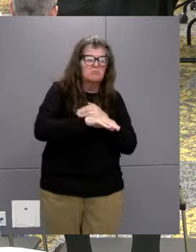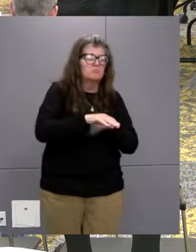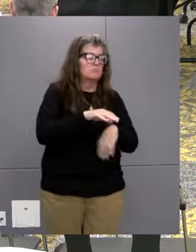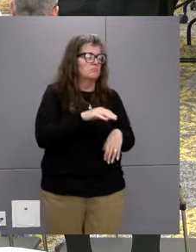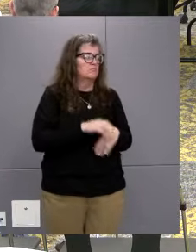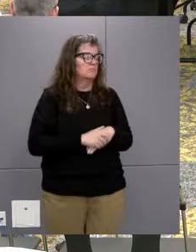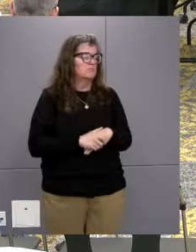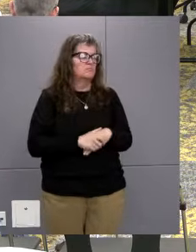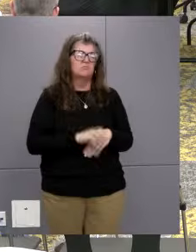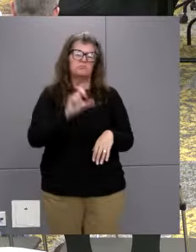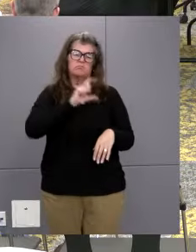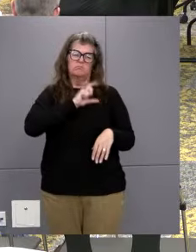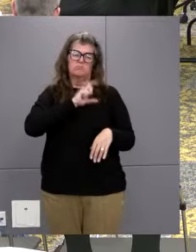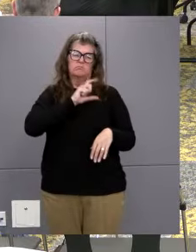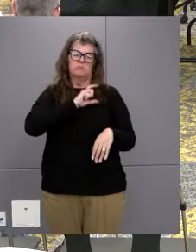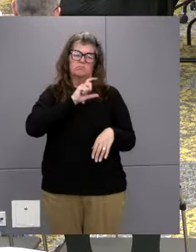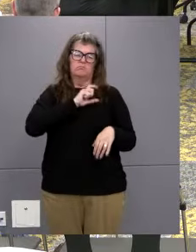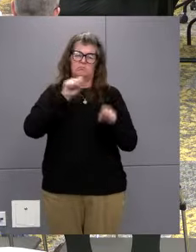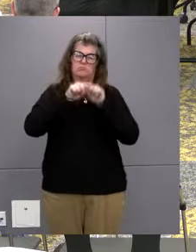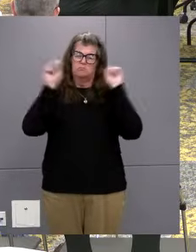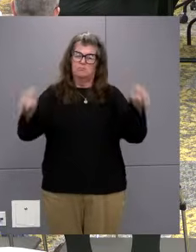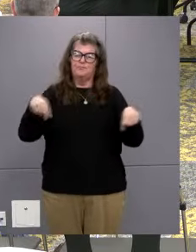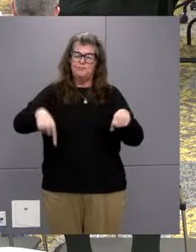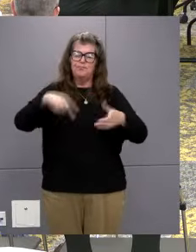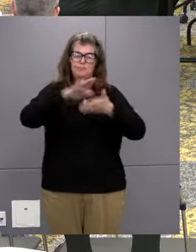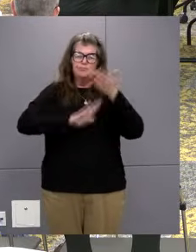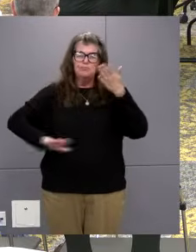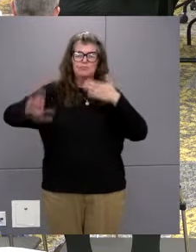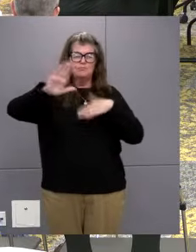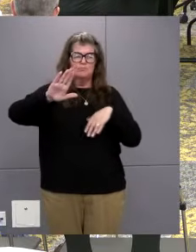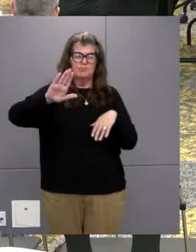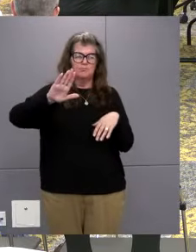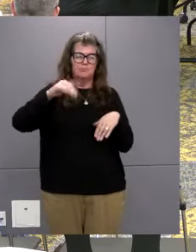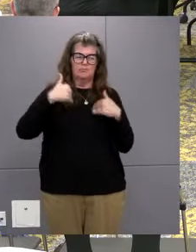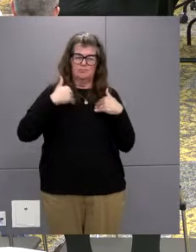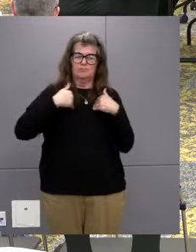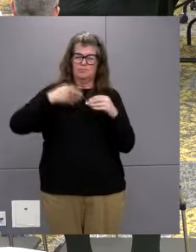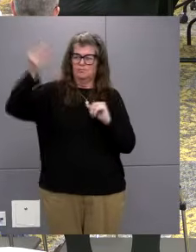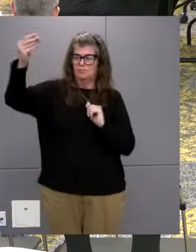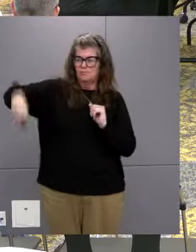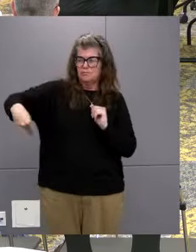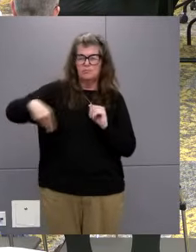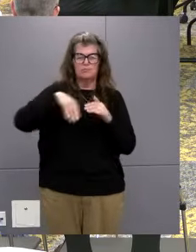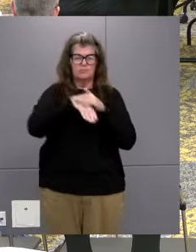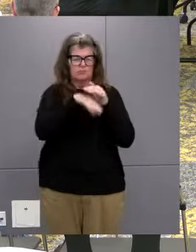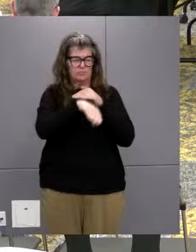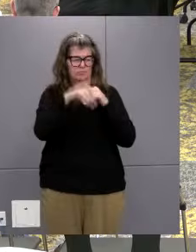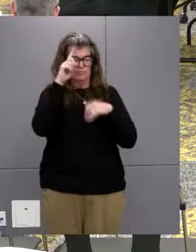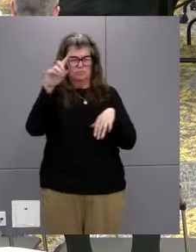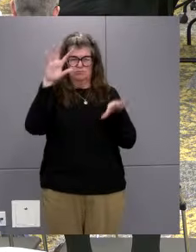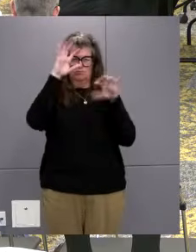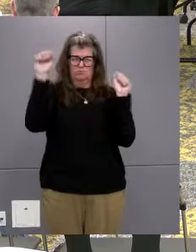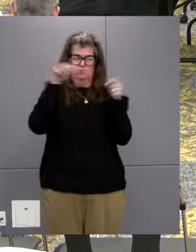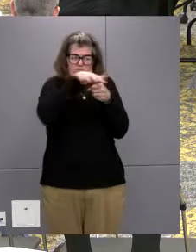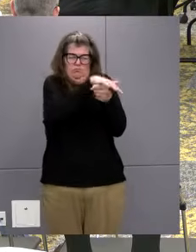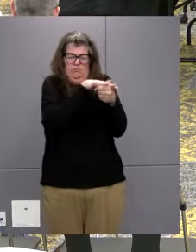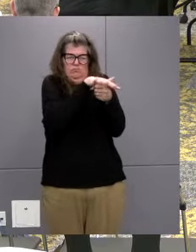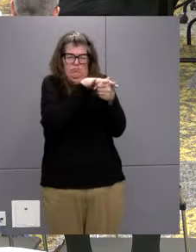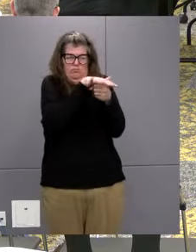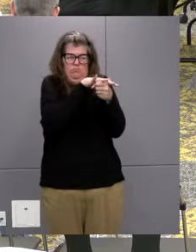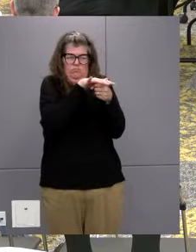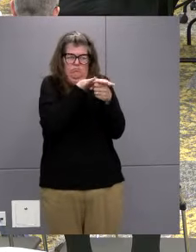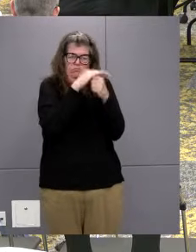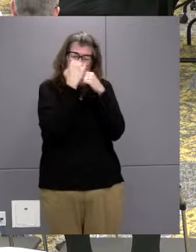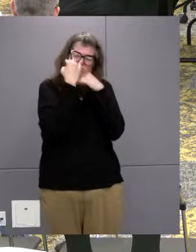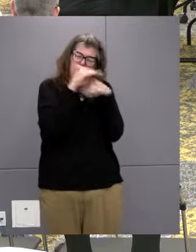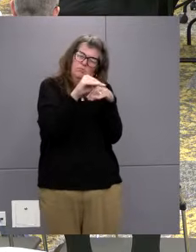the college would keep key card access to the presidential suite strictly to